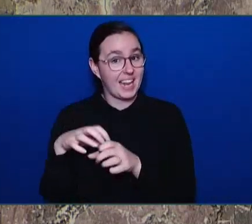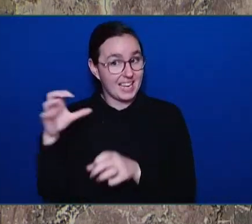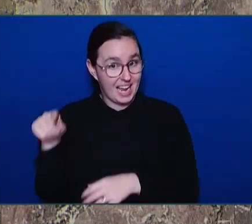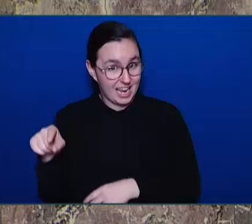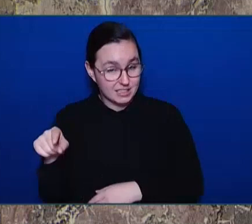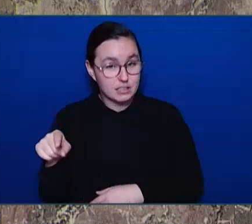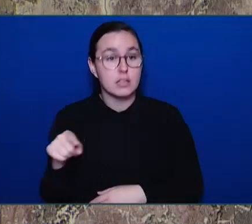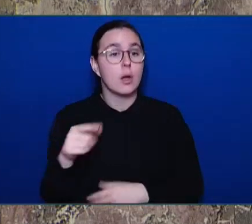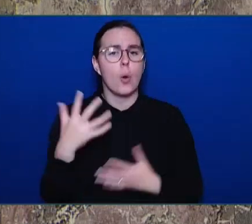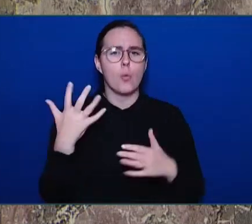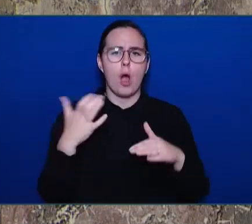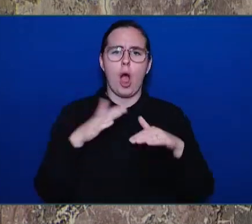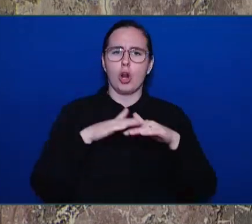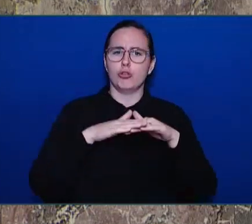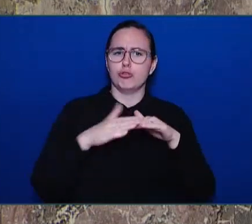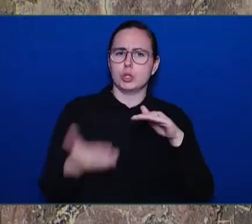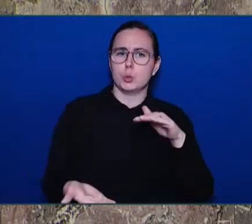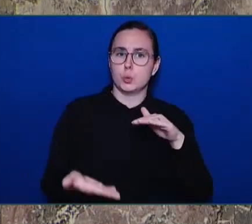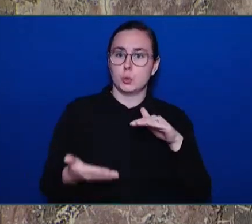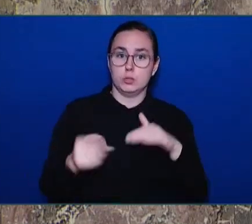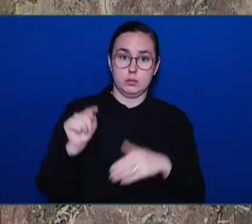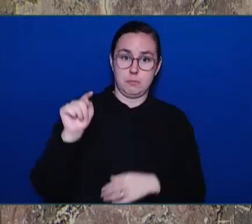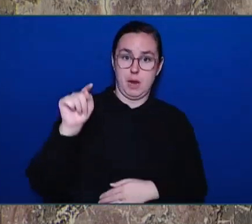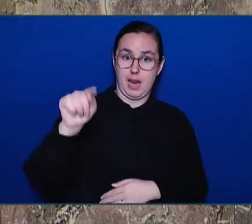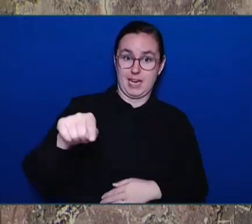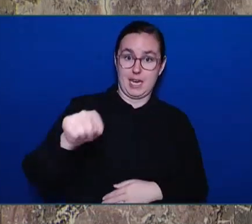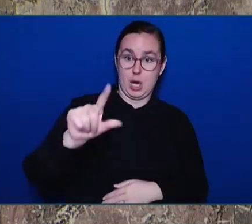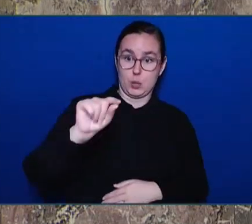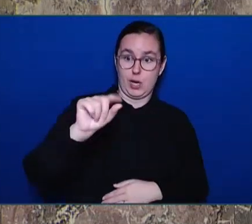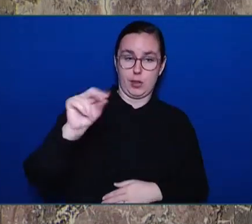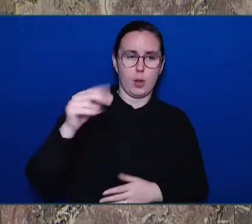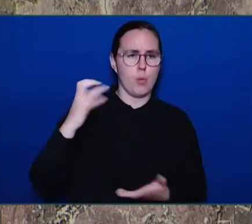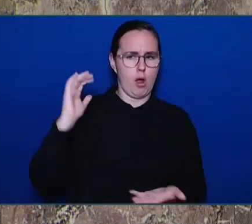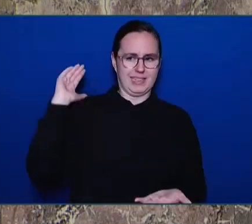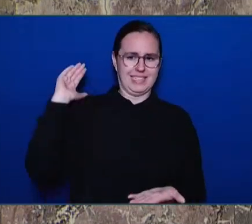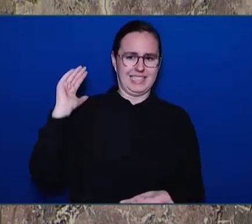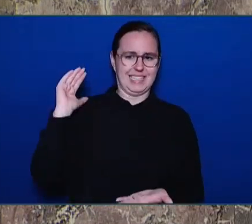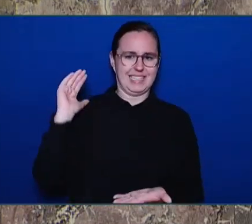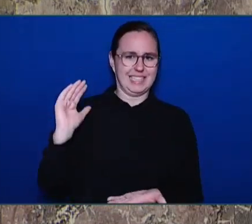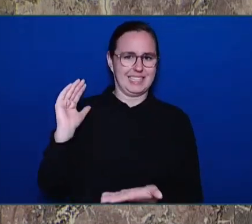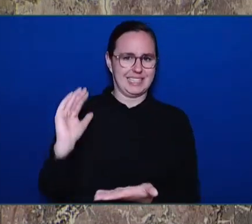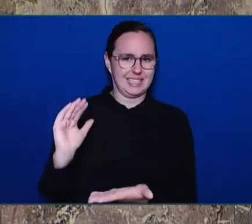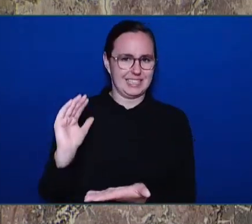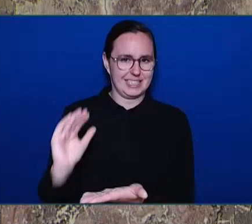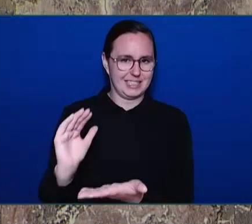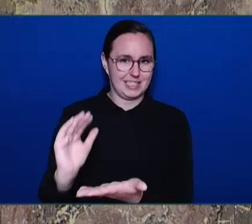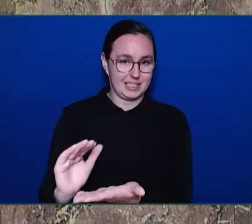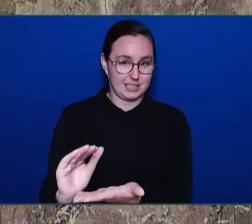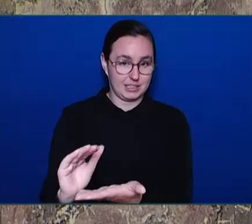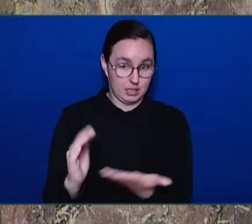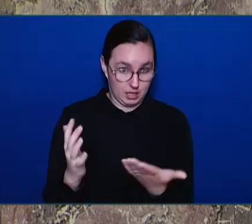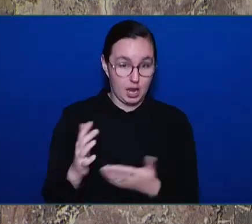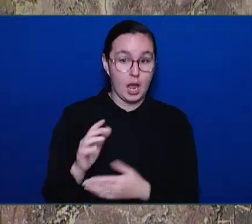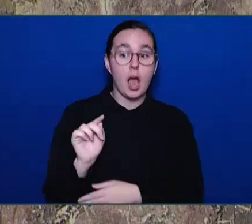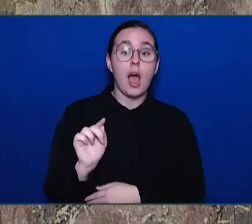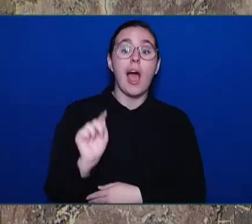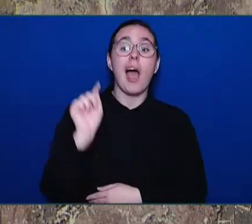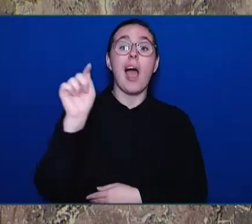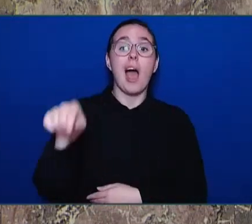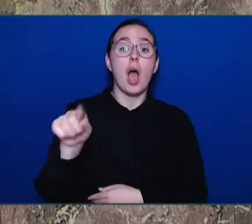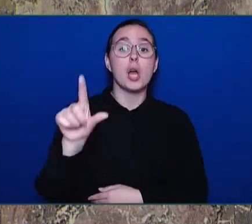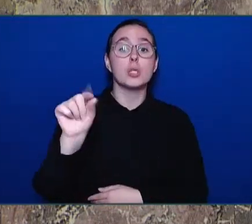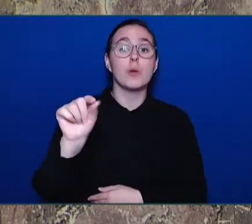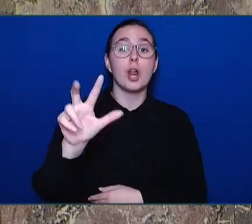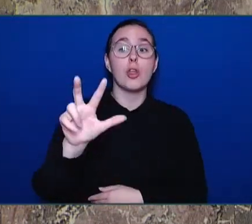2035. Following that, it would be reducing the use of emission-generating sources of energy,